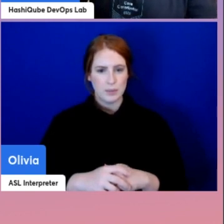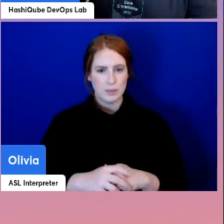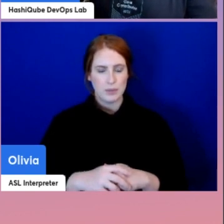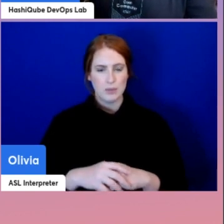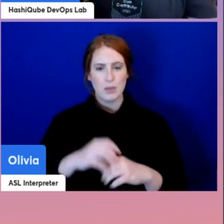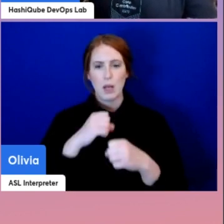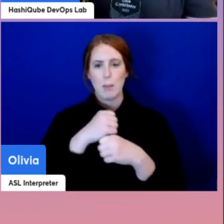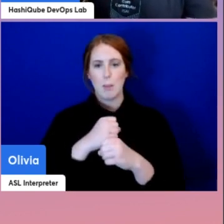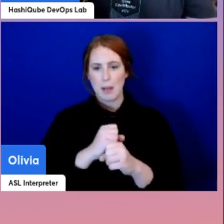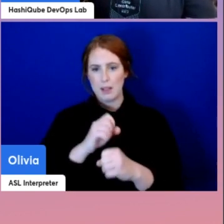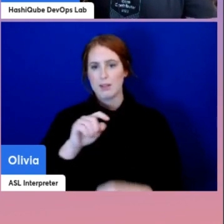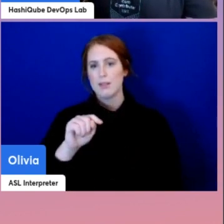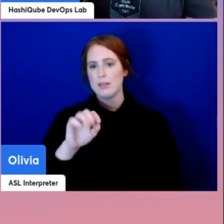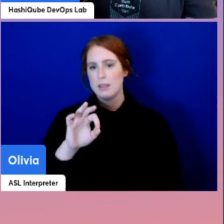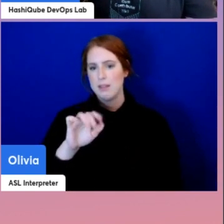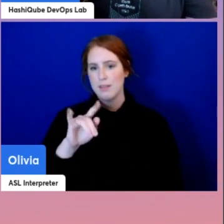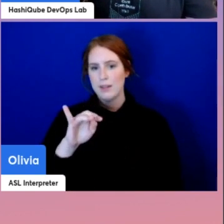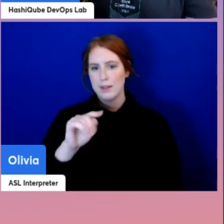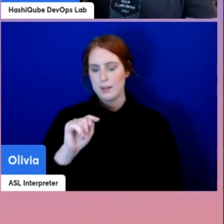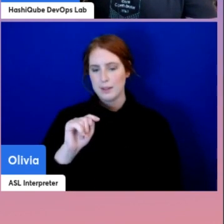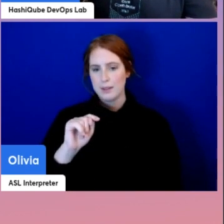TFLint.